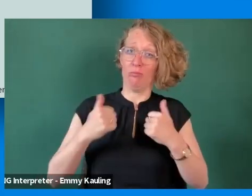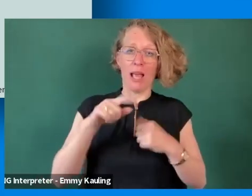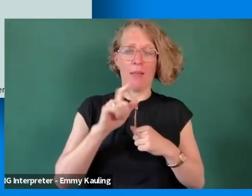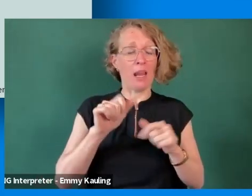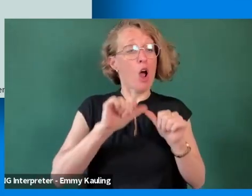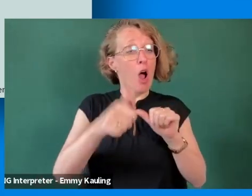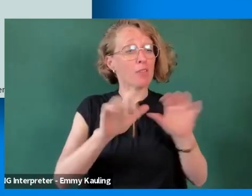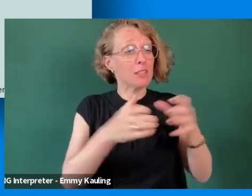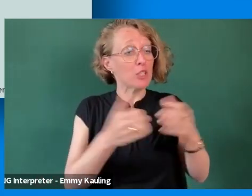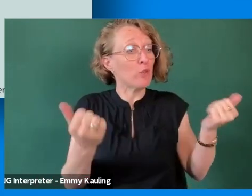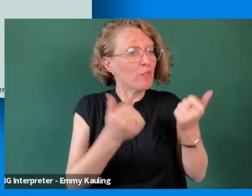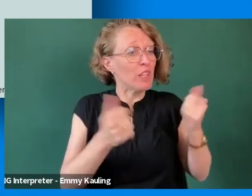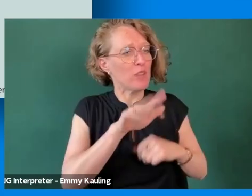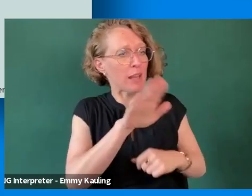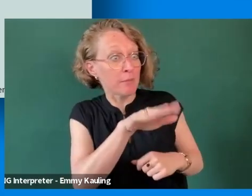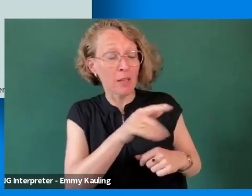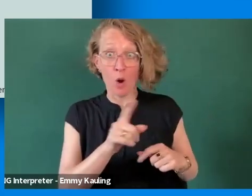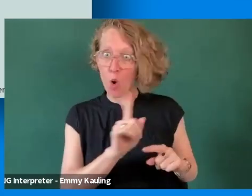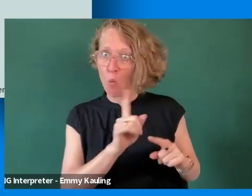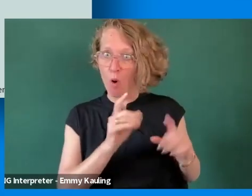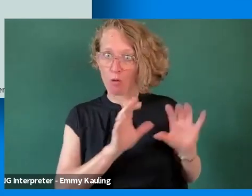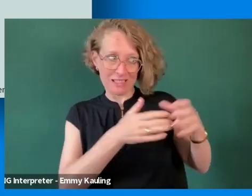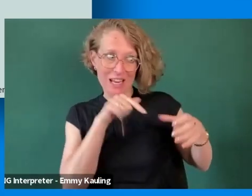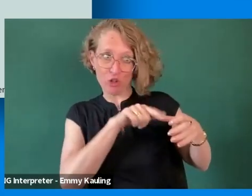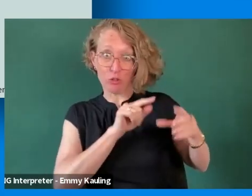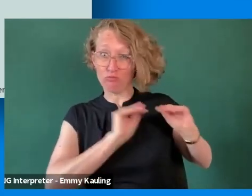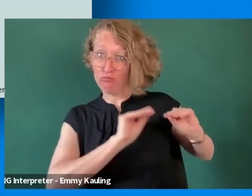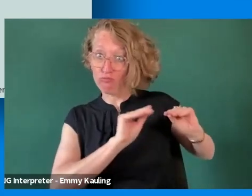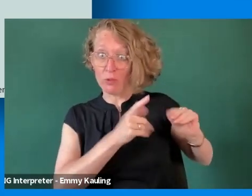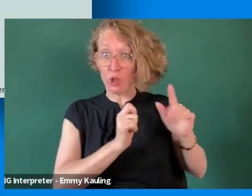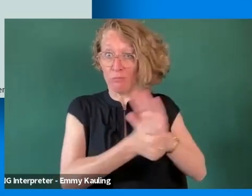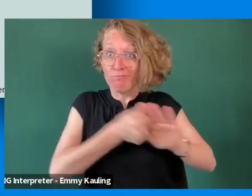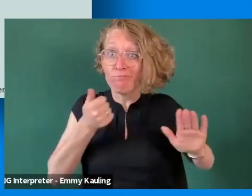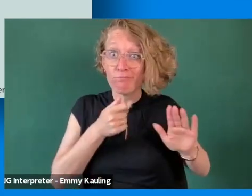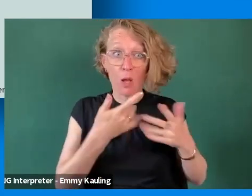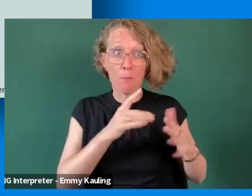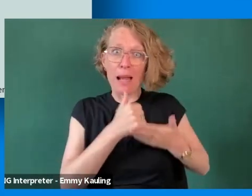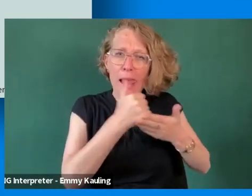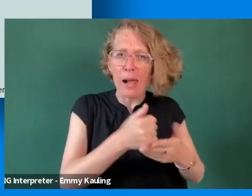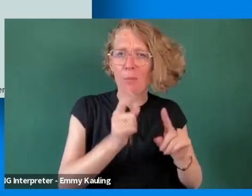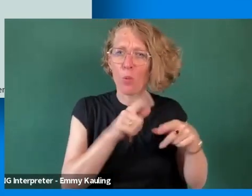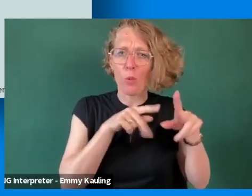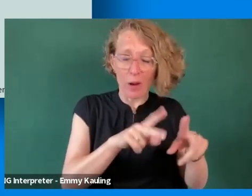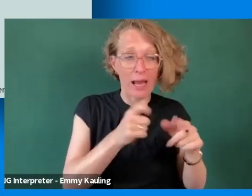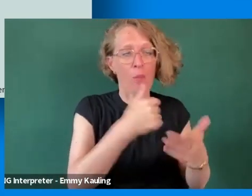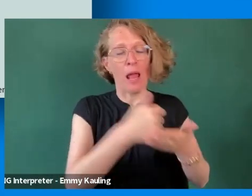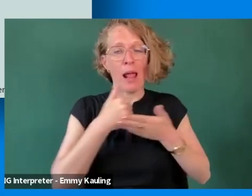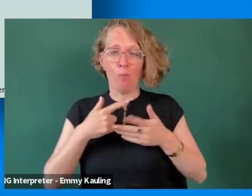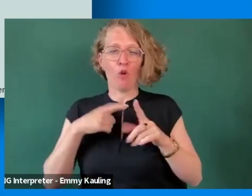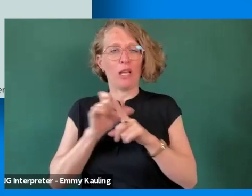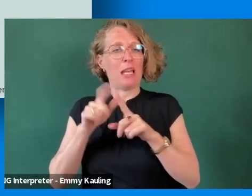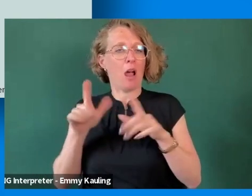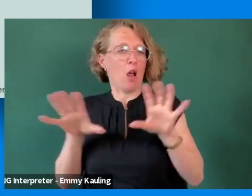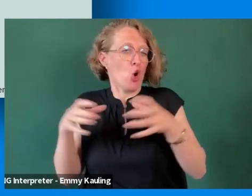made the session effective for them and used that as the basis for developing this guide, which will be published on the EDI Caucus website very